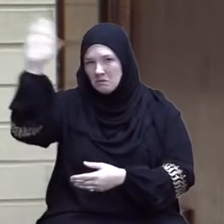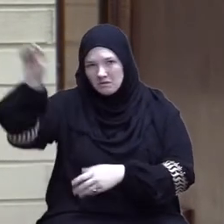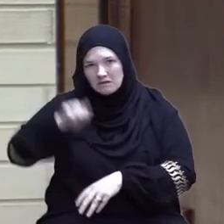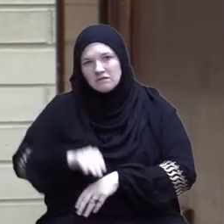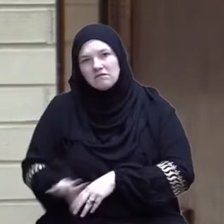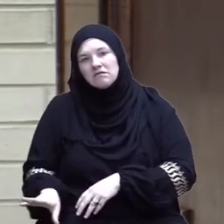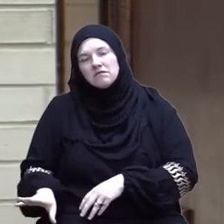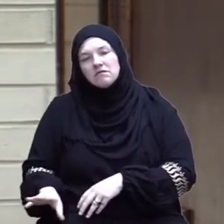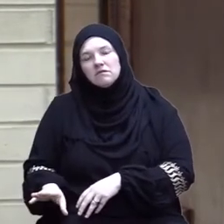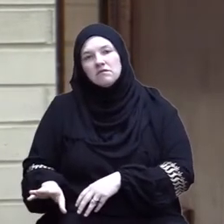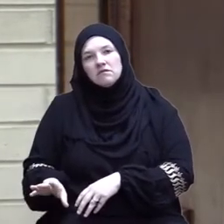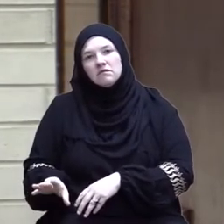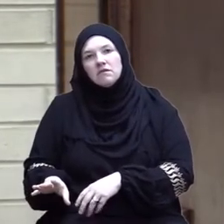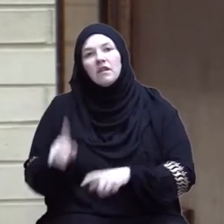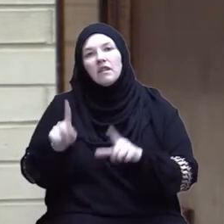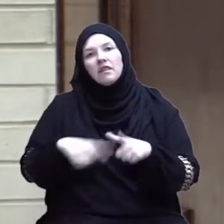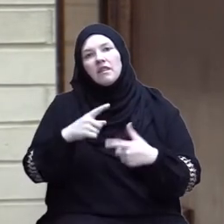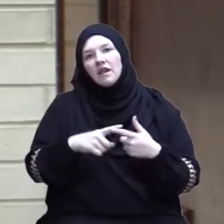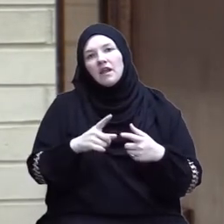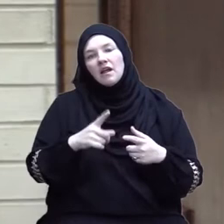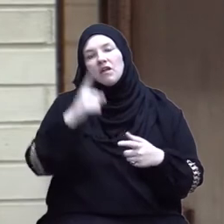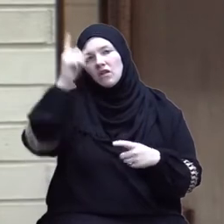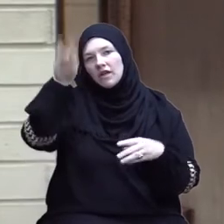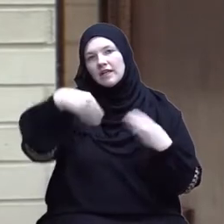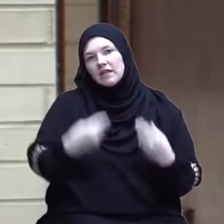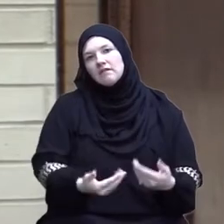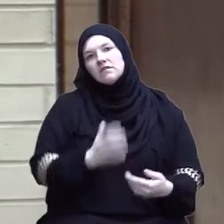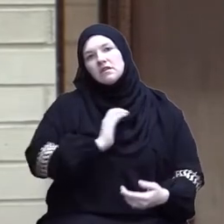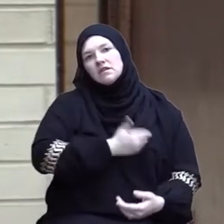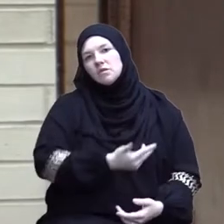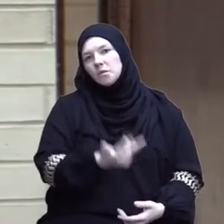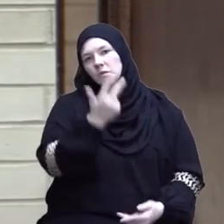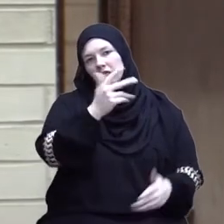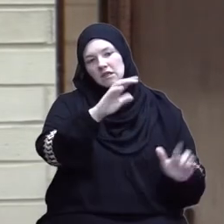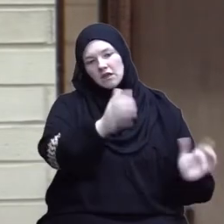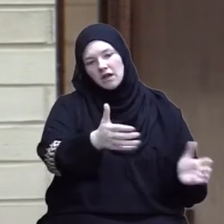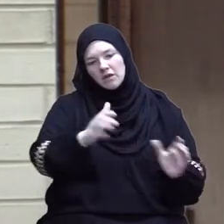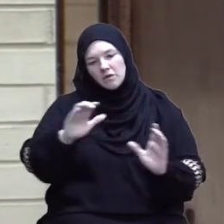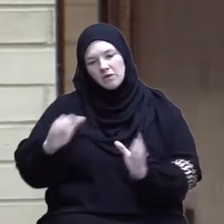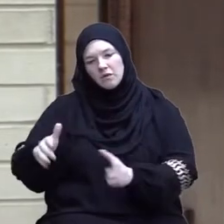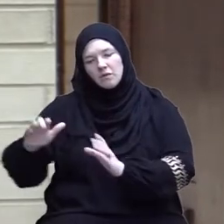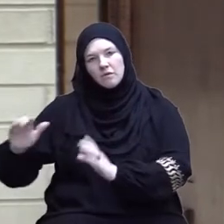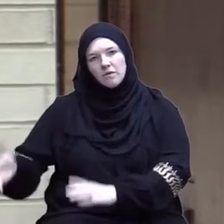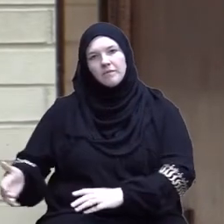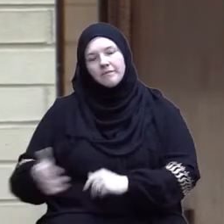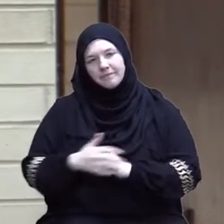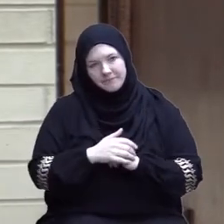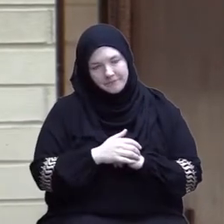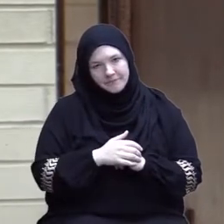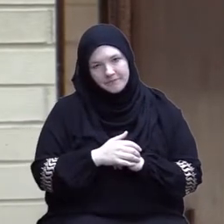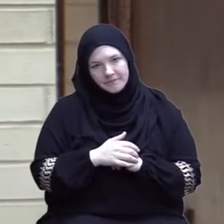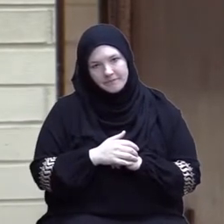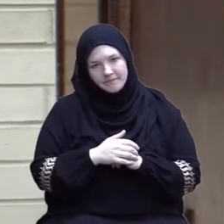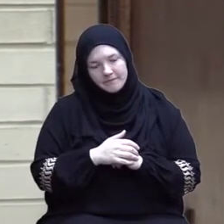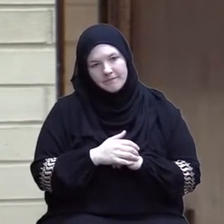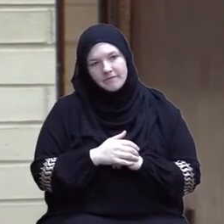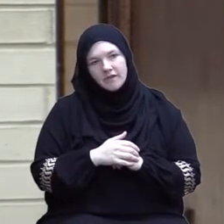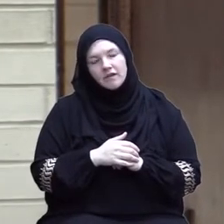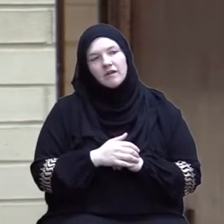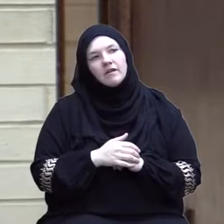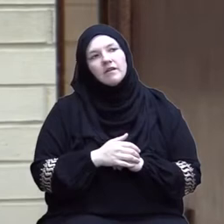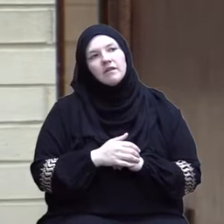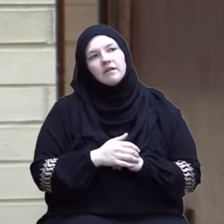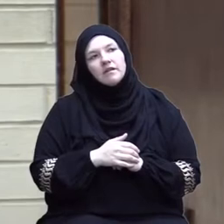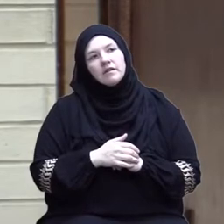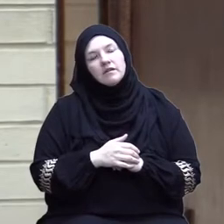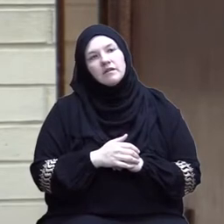And then He gives us three categories. One is a subcategory. The munafiqun